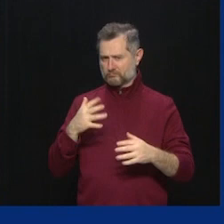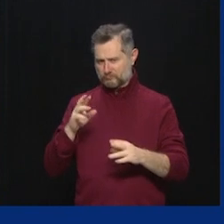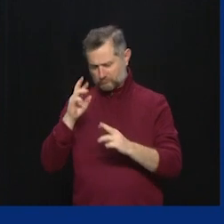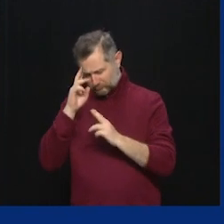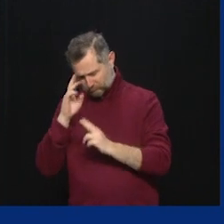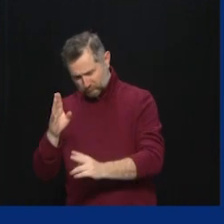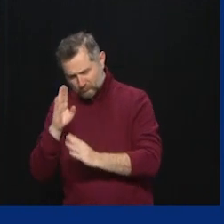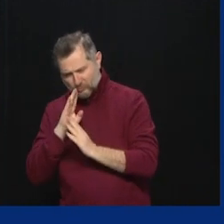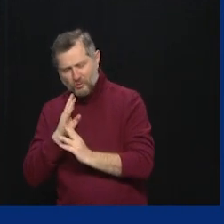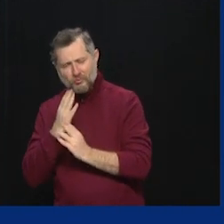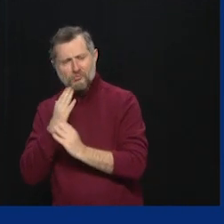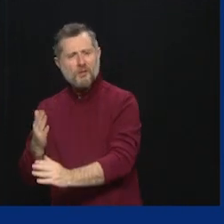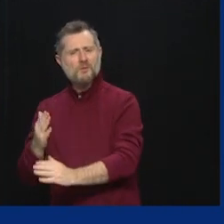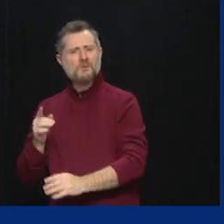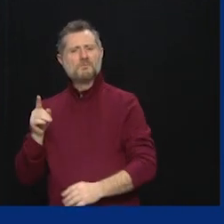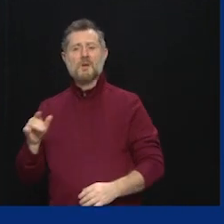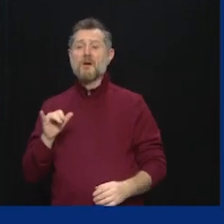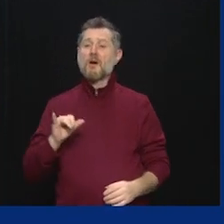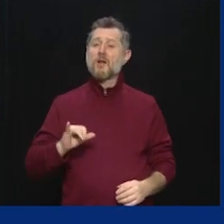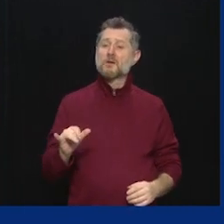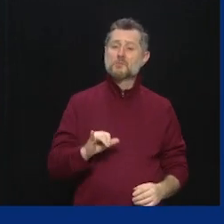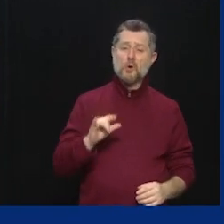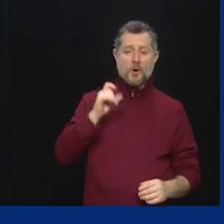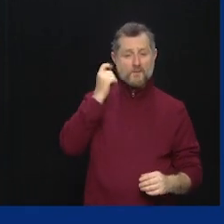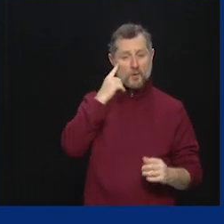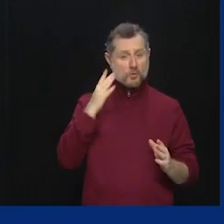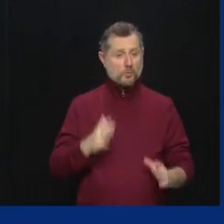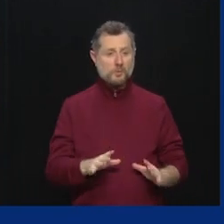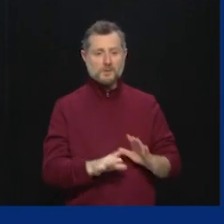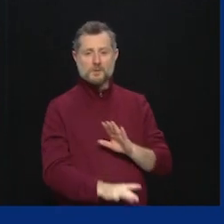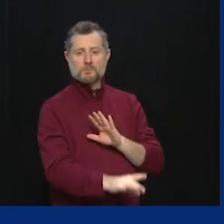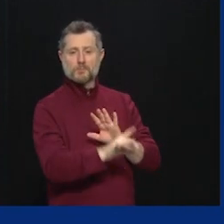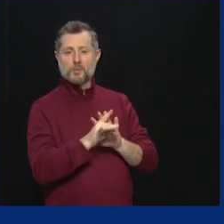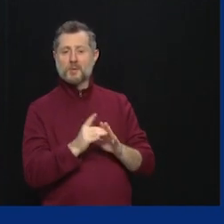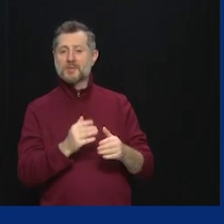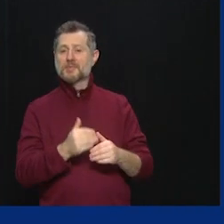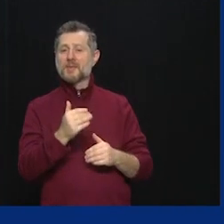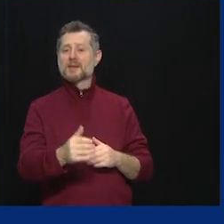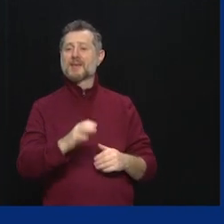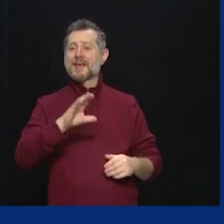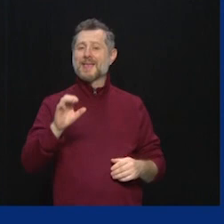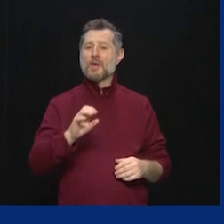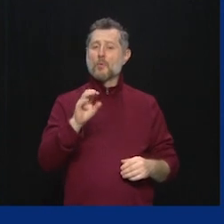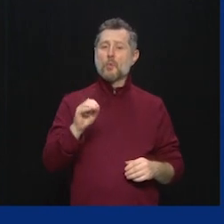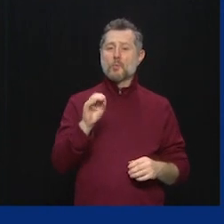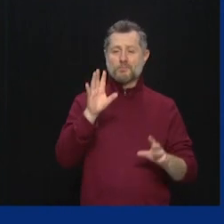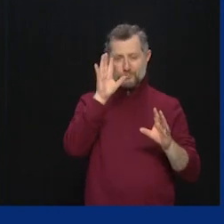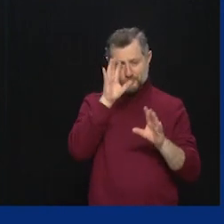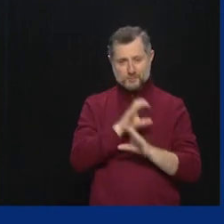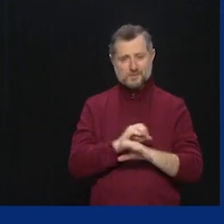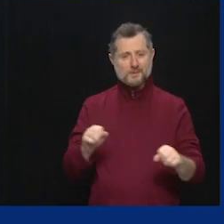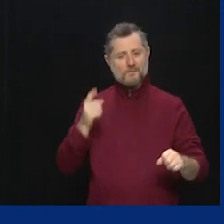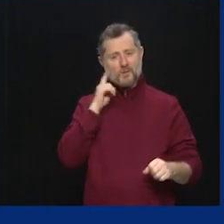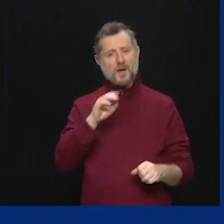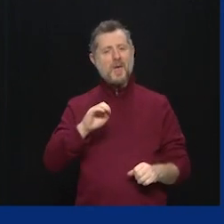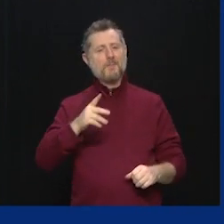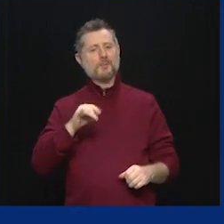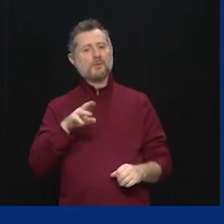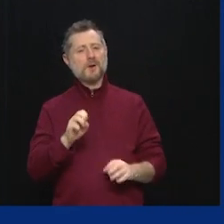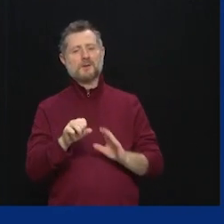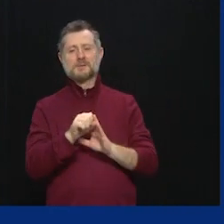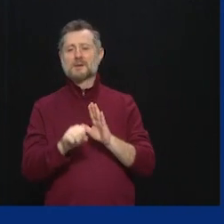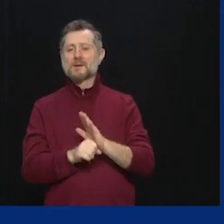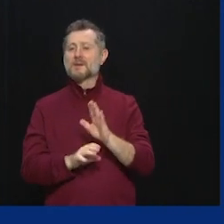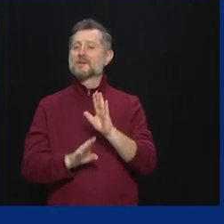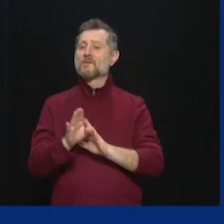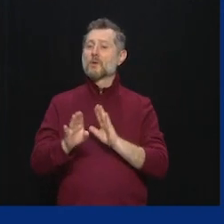governor also appointed the next CEO and president of Empire State Development, and that is Hope Knight,